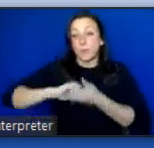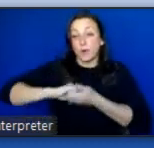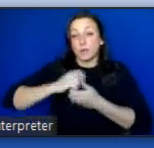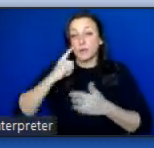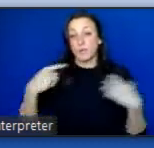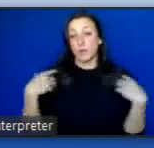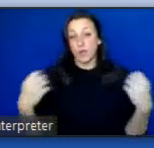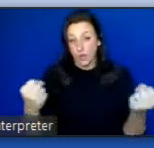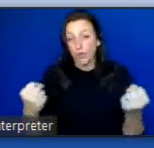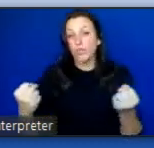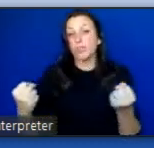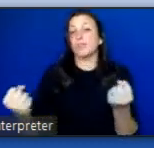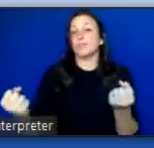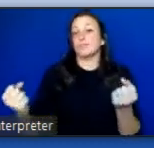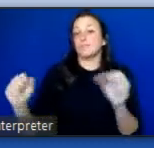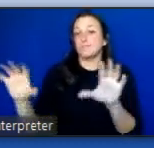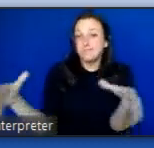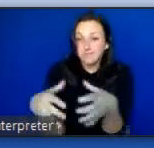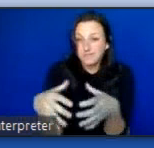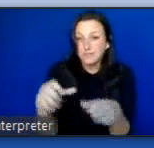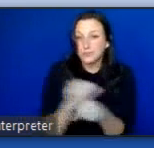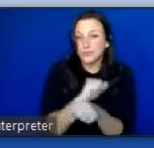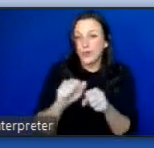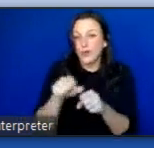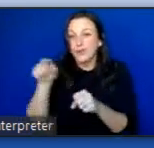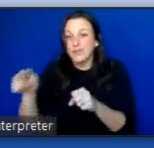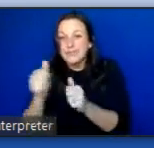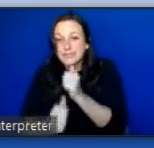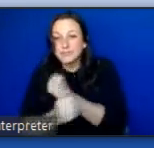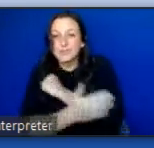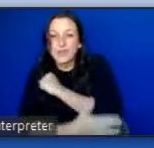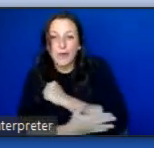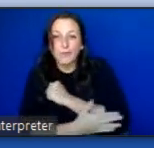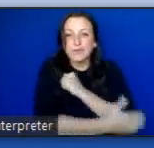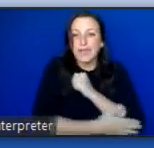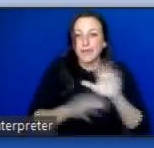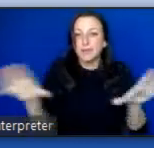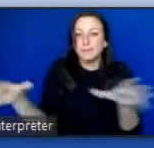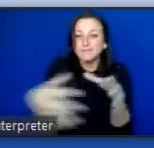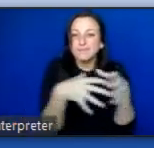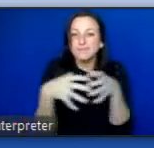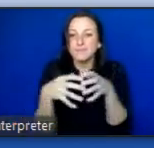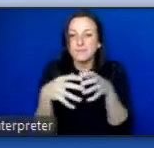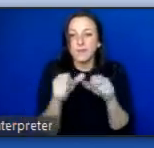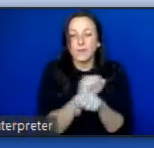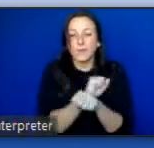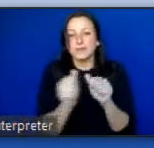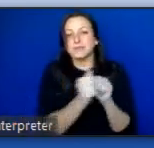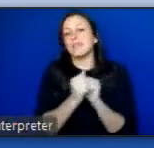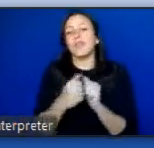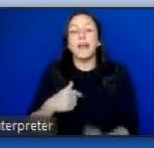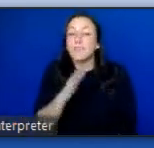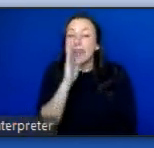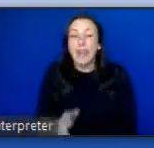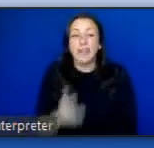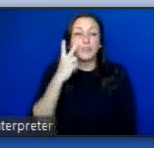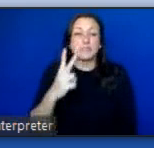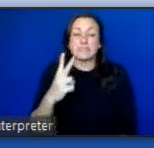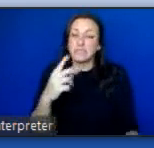work across county lines. We knew we were all in this together. I have never witnessed such